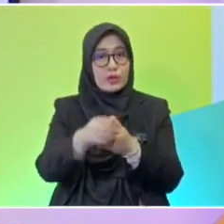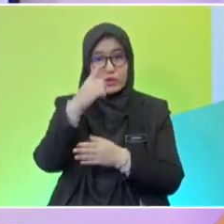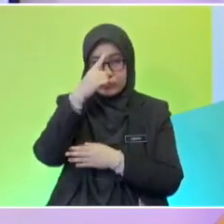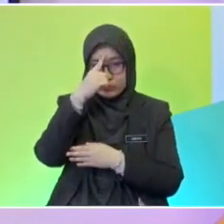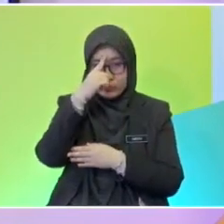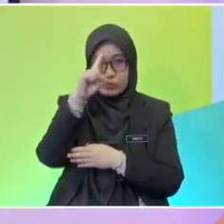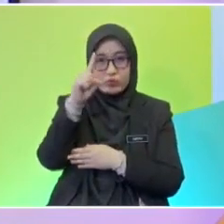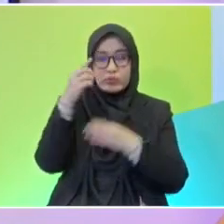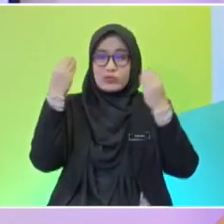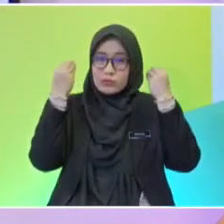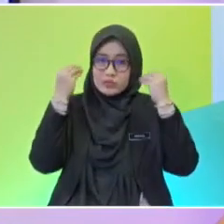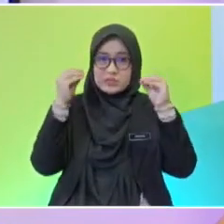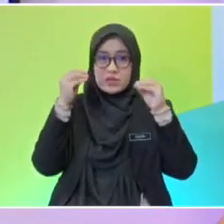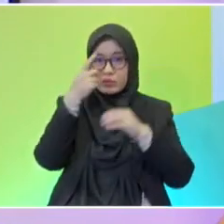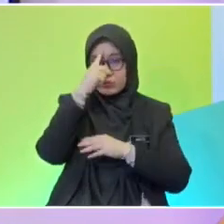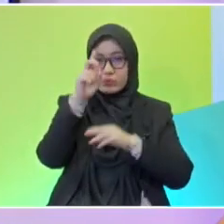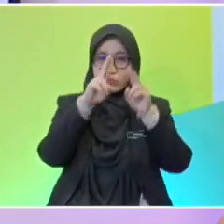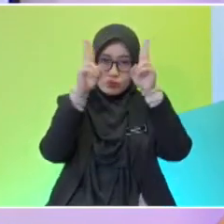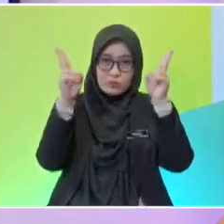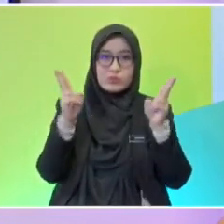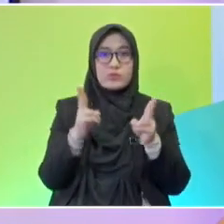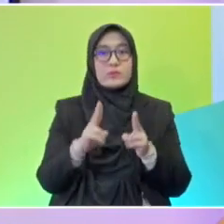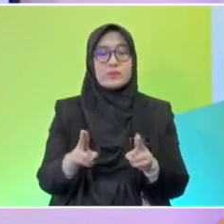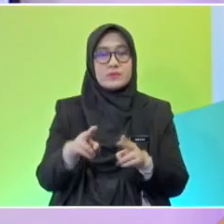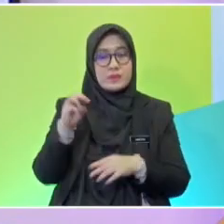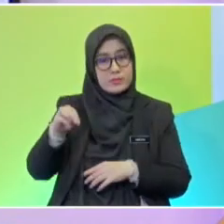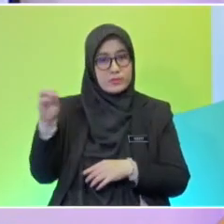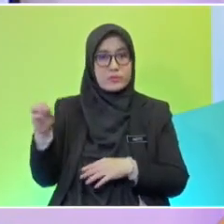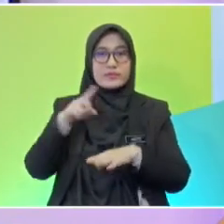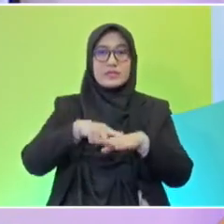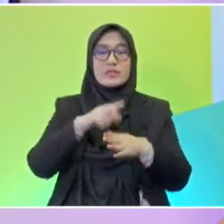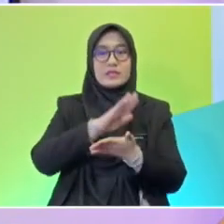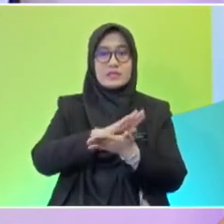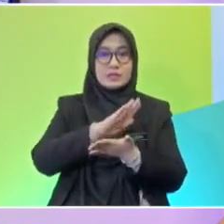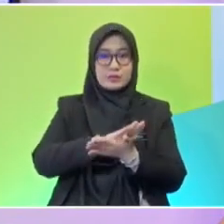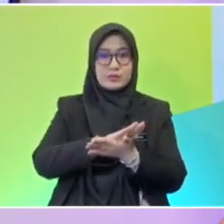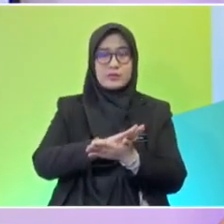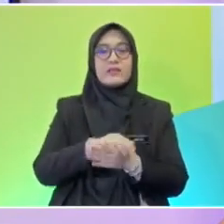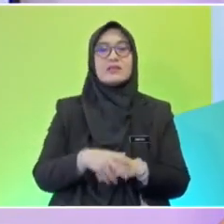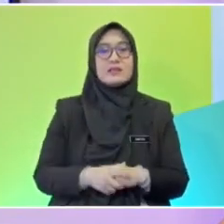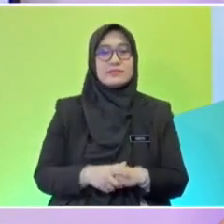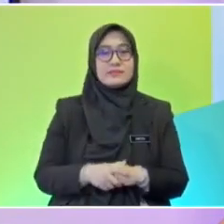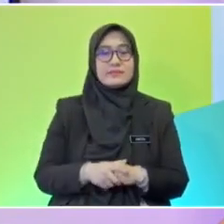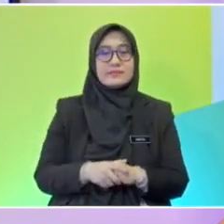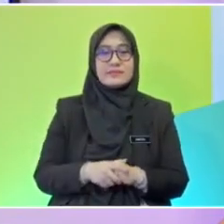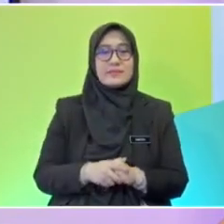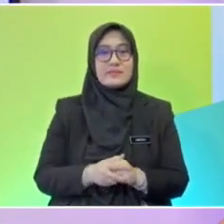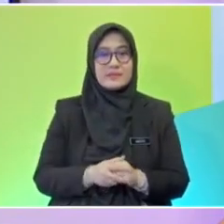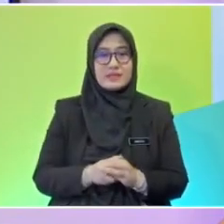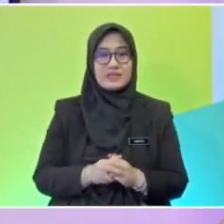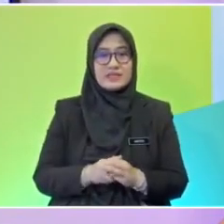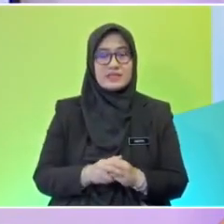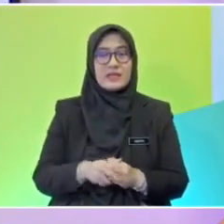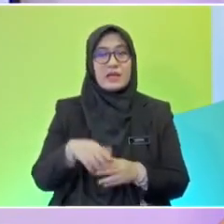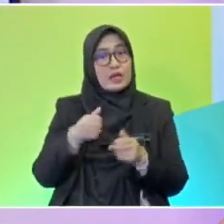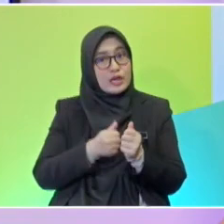know how to assess pupils at school to give a better guidance to guide them in terms of pupils' strength and